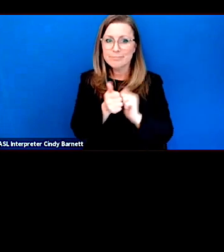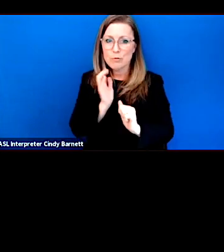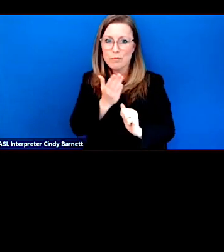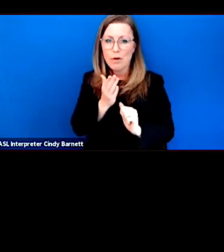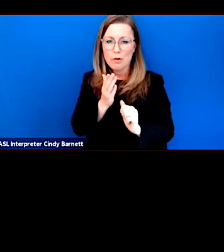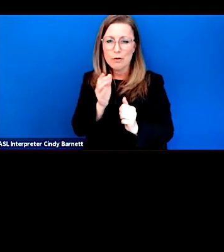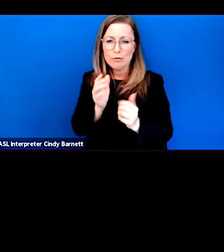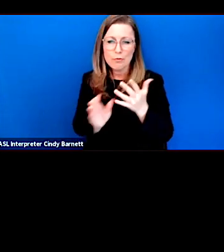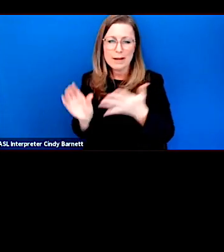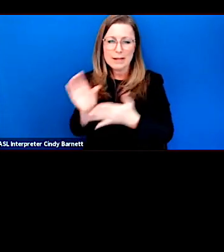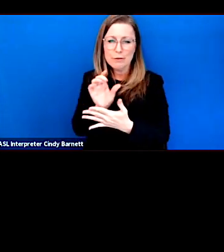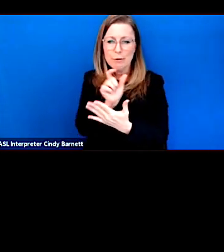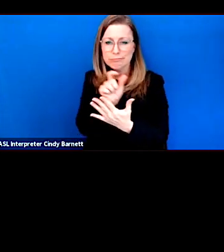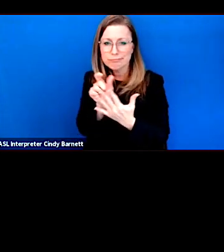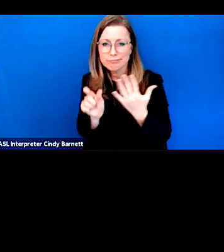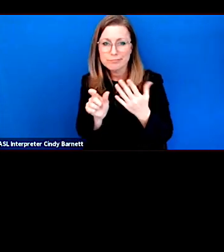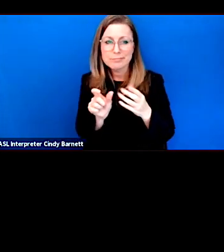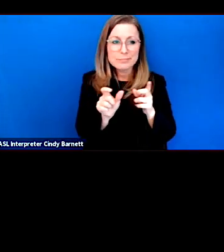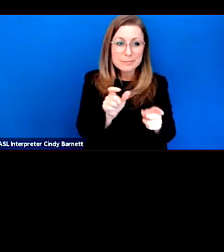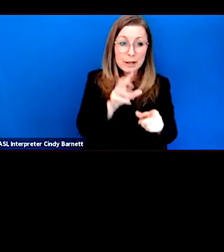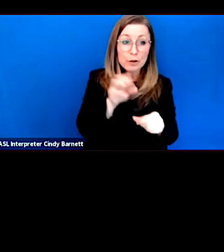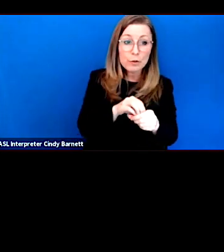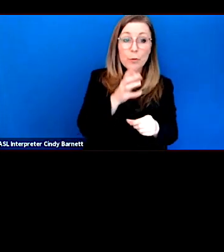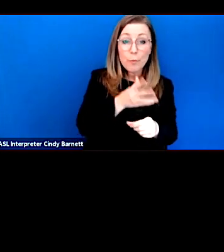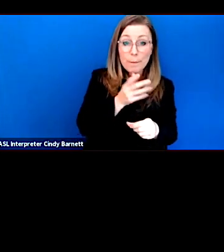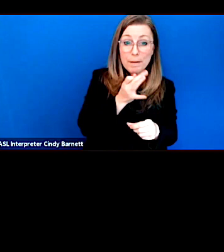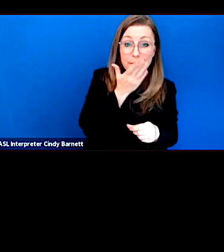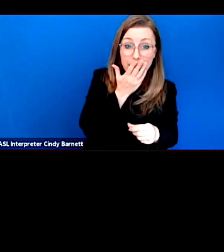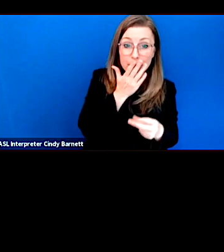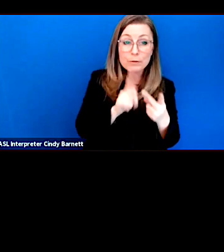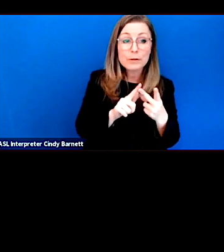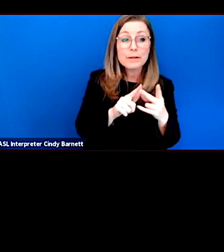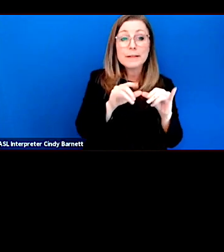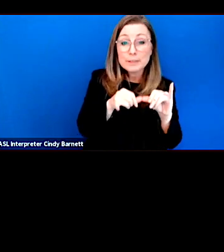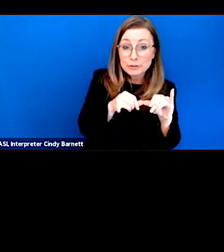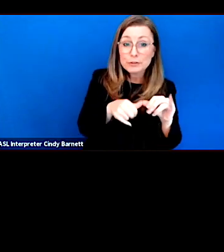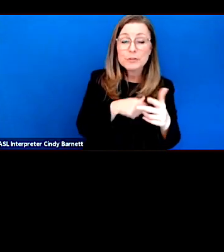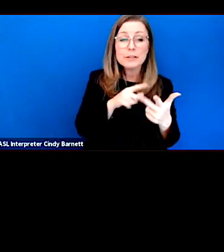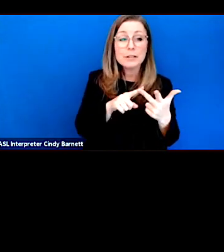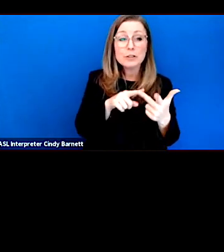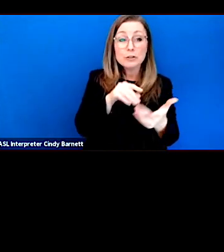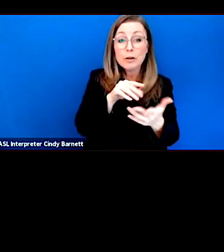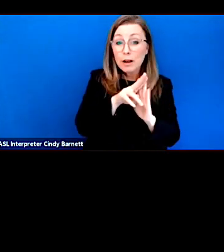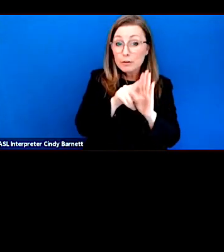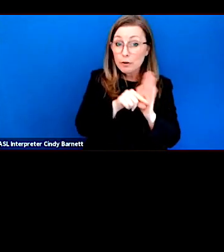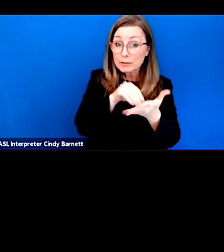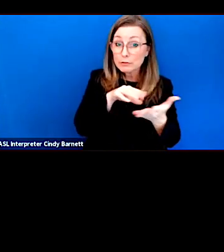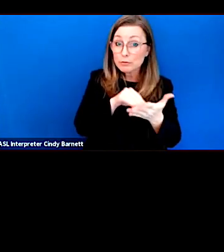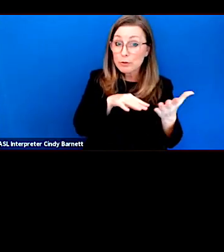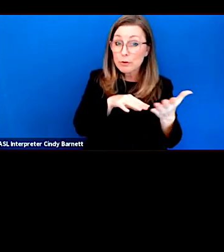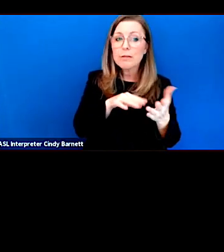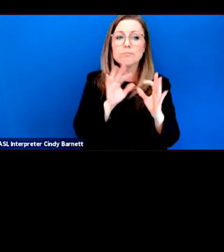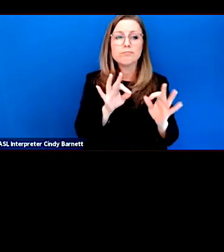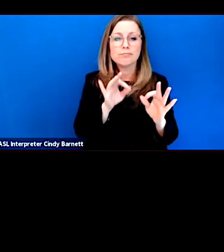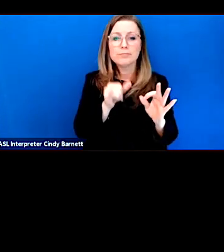color, it's about engineering, and it's about students. So it's fulfilled those 3 criteria that I'll now put towards filter